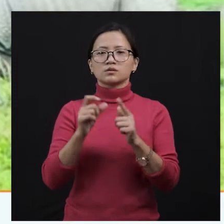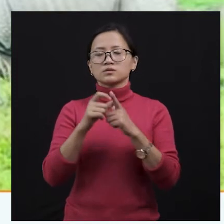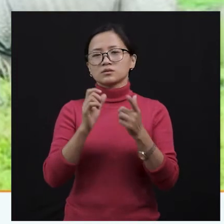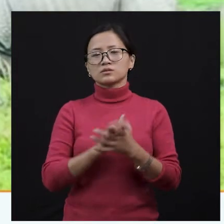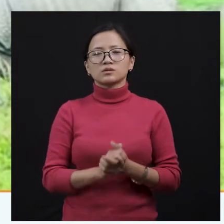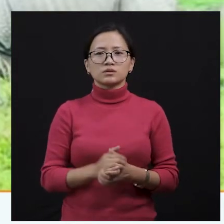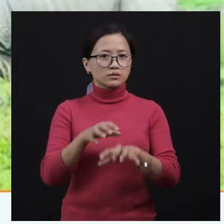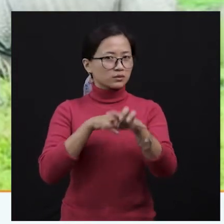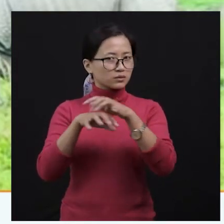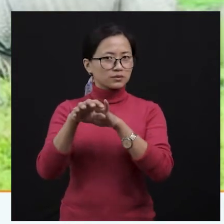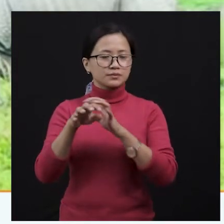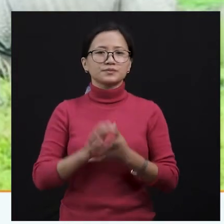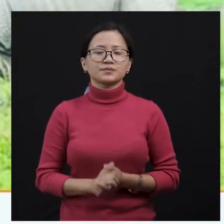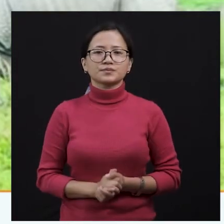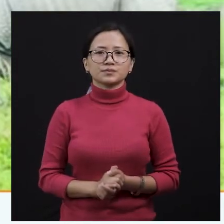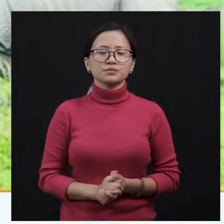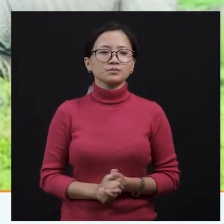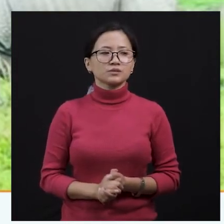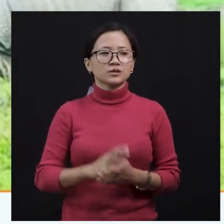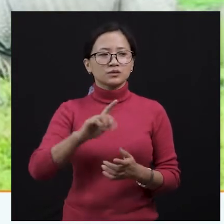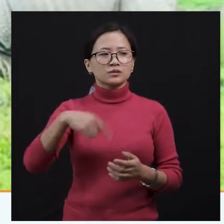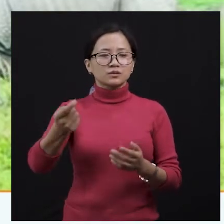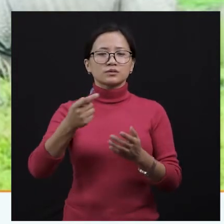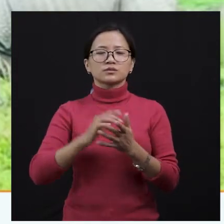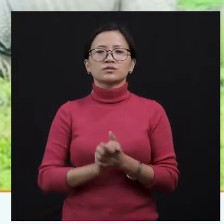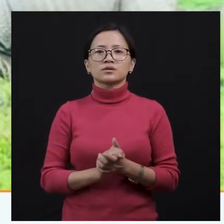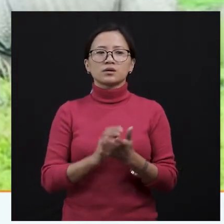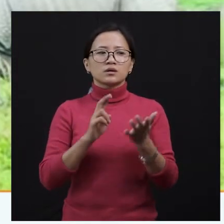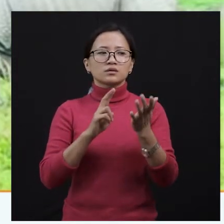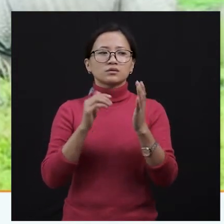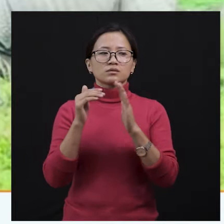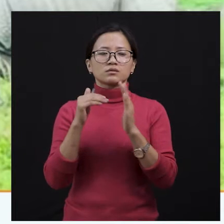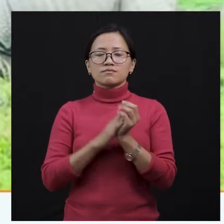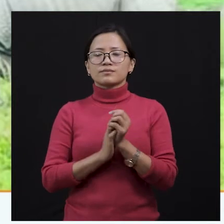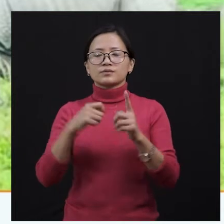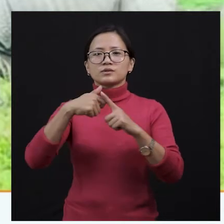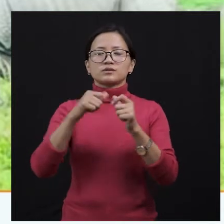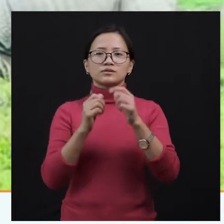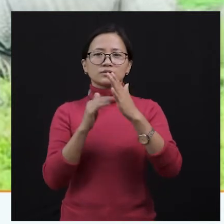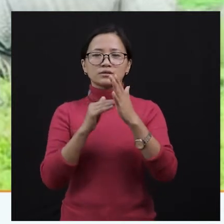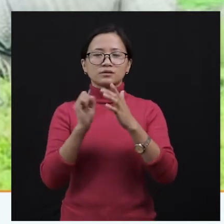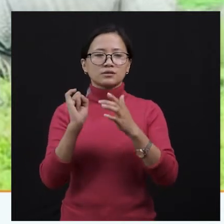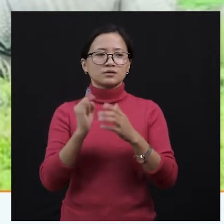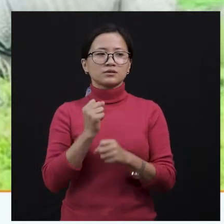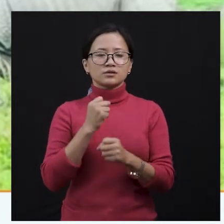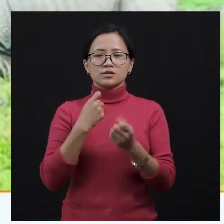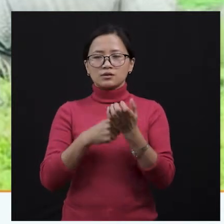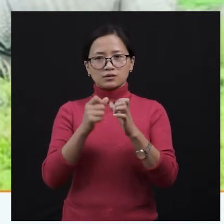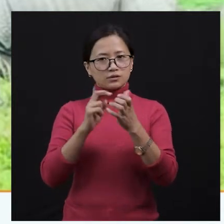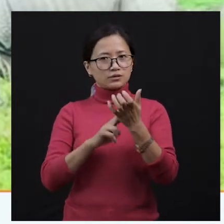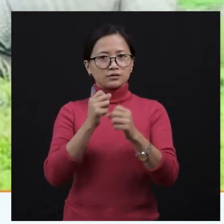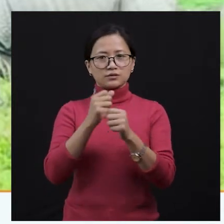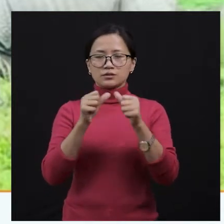Now students, the next national park will be Kaziranga National Park. Kaziranga